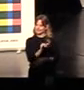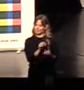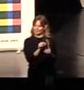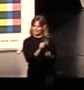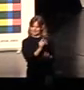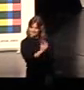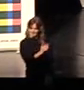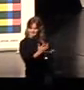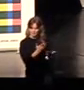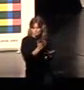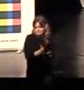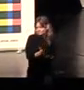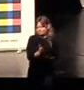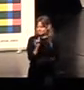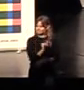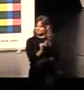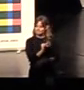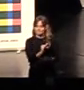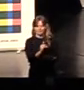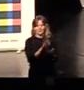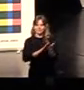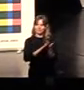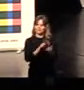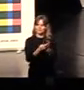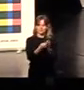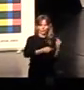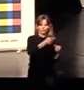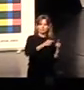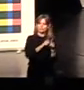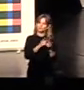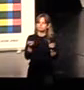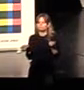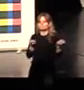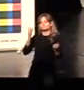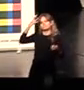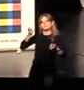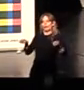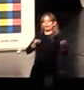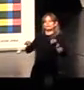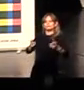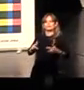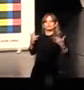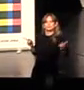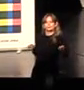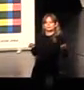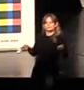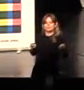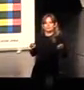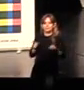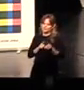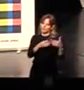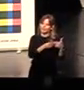cases related to very absoluut arien view of représentations de leader de vuur